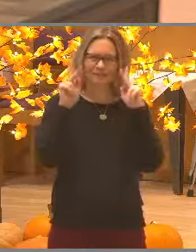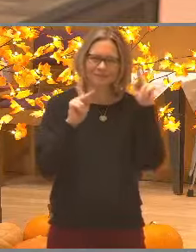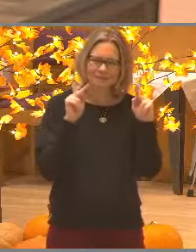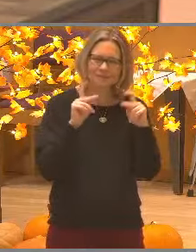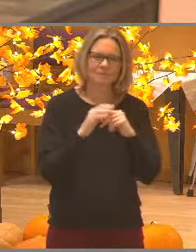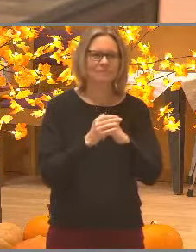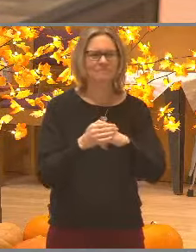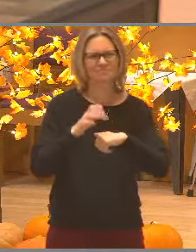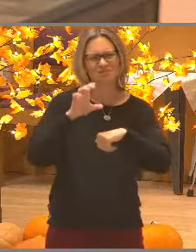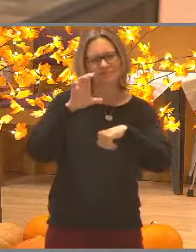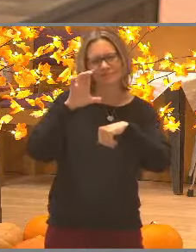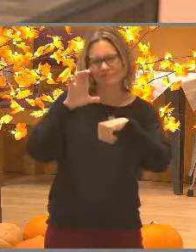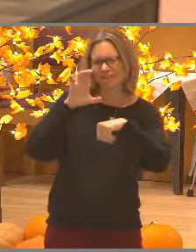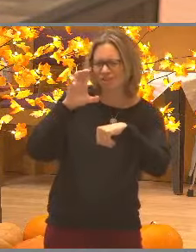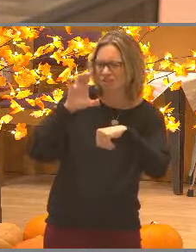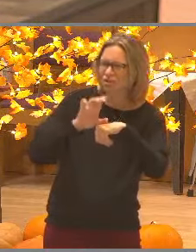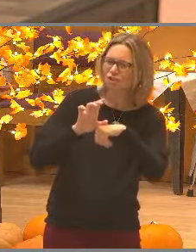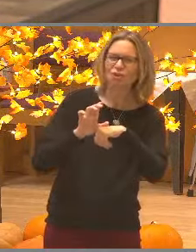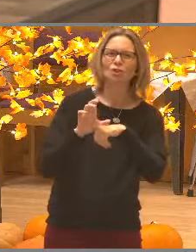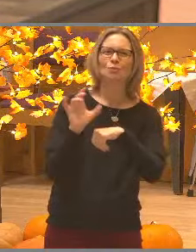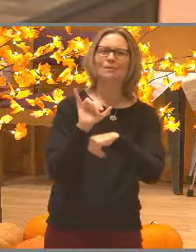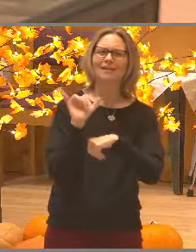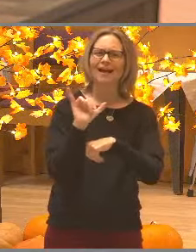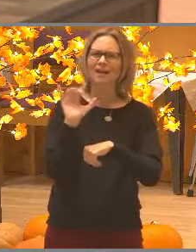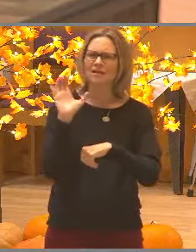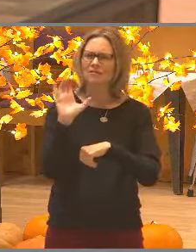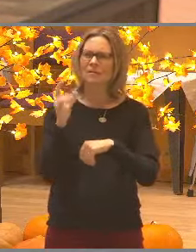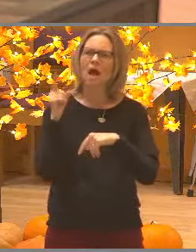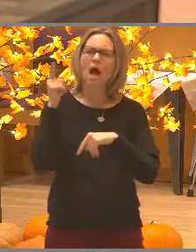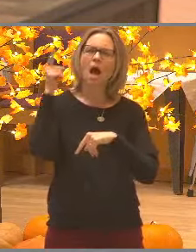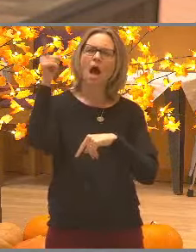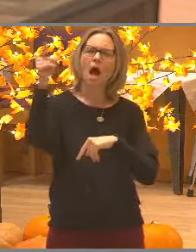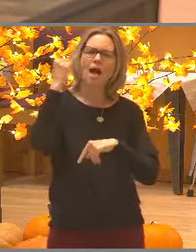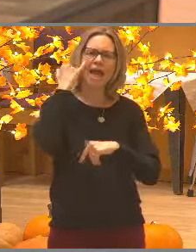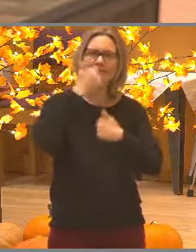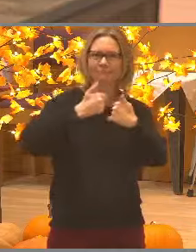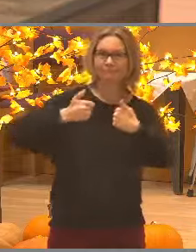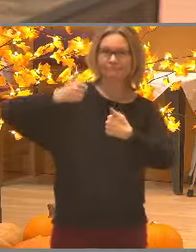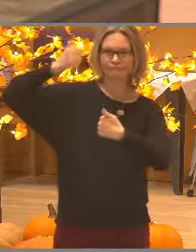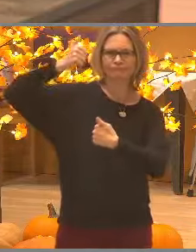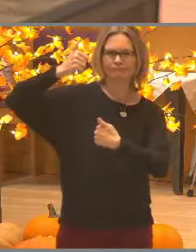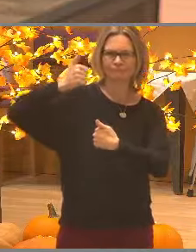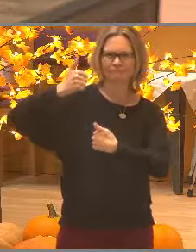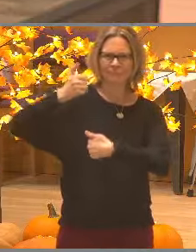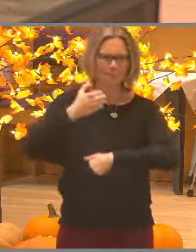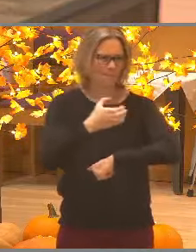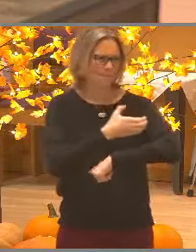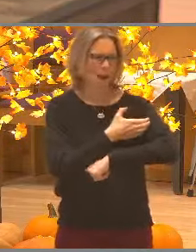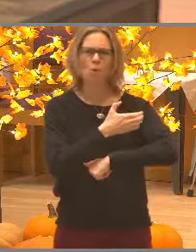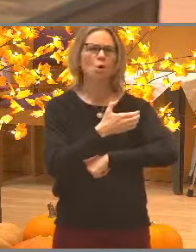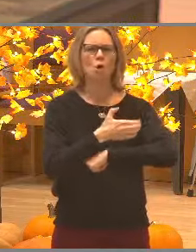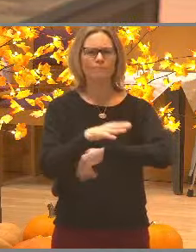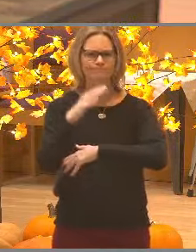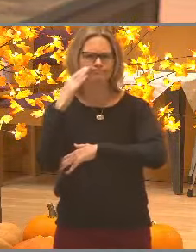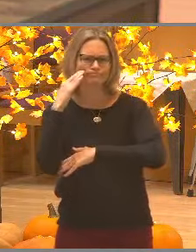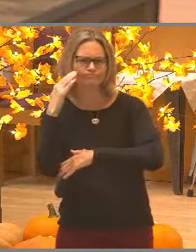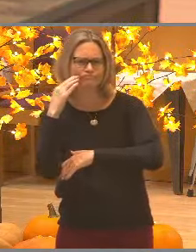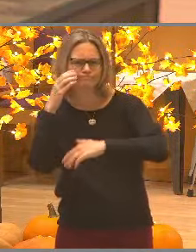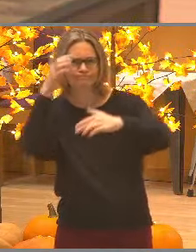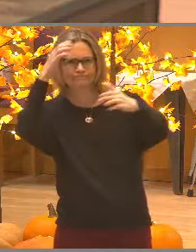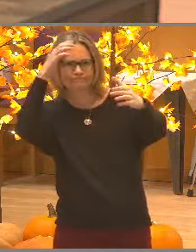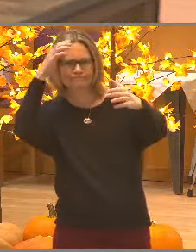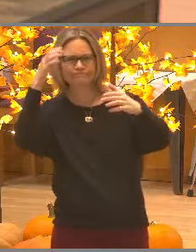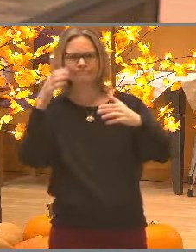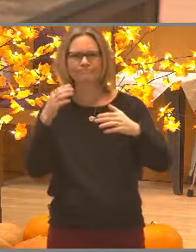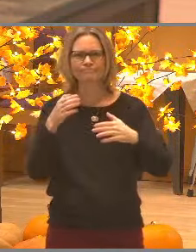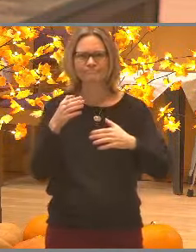to be somewhere out there where only those who were the elite and those on the power and those of the knowledge